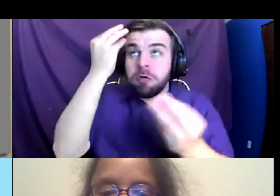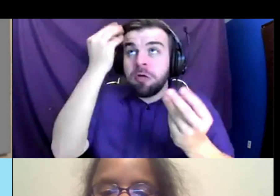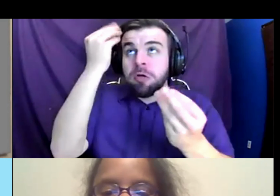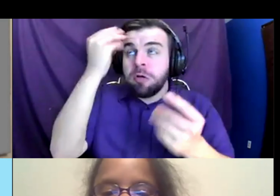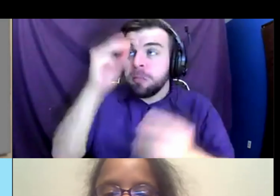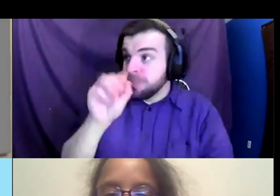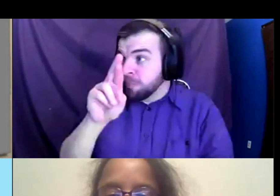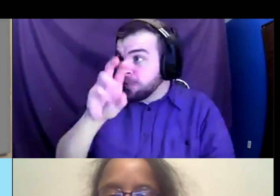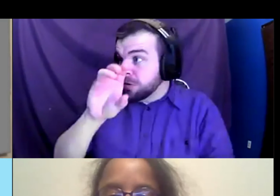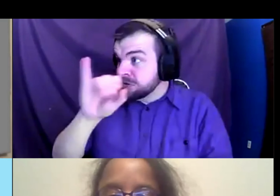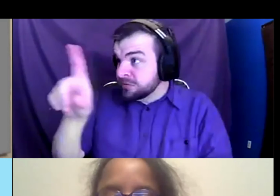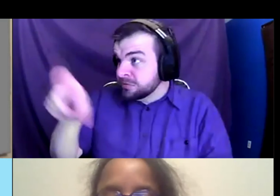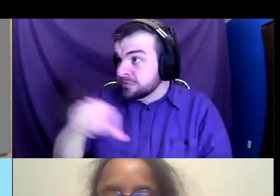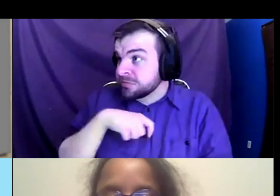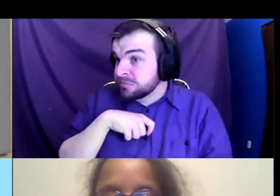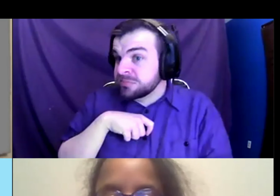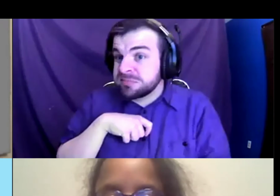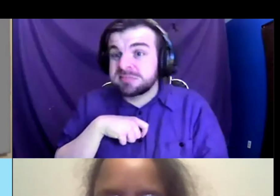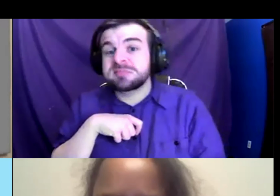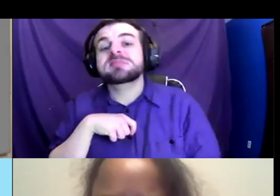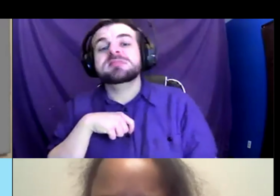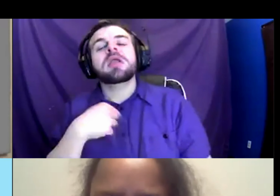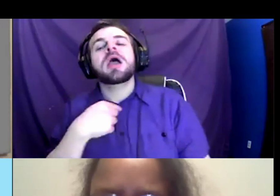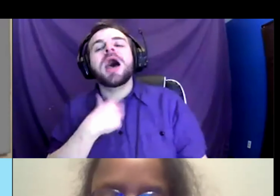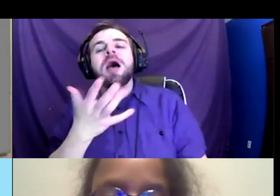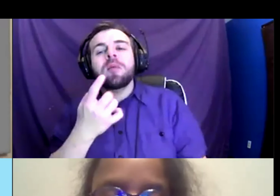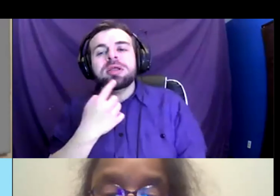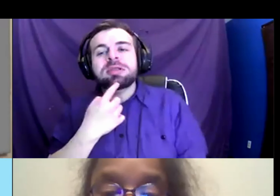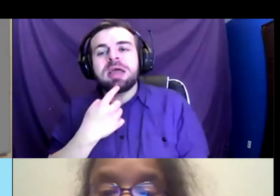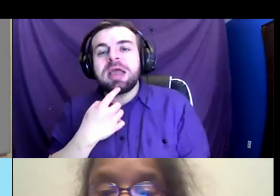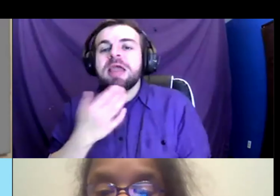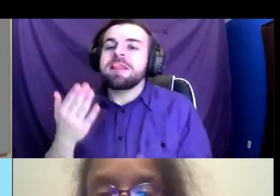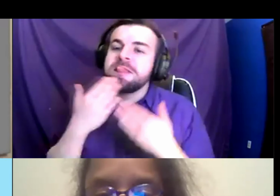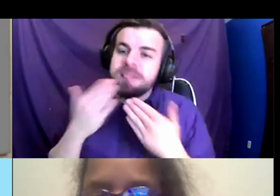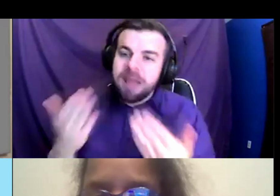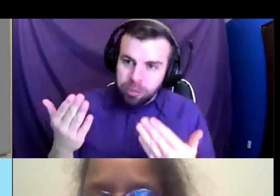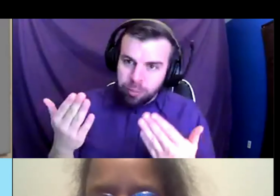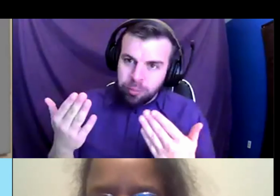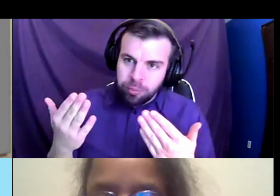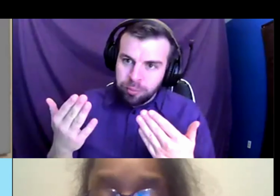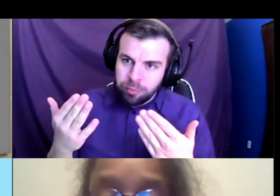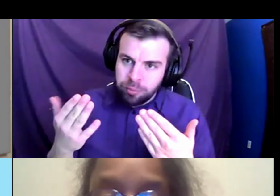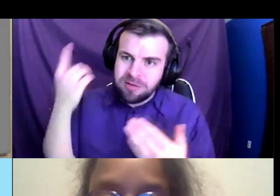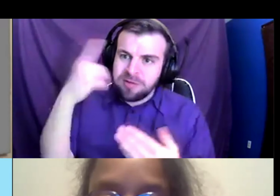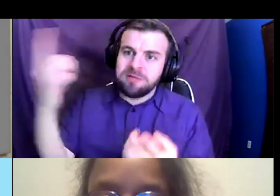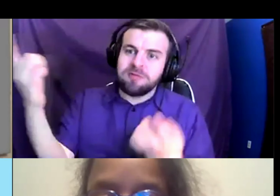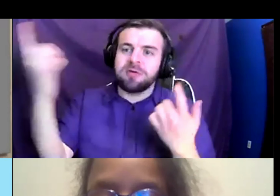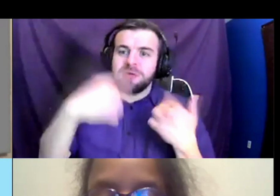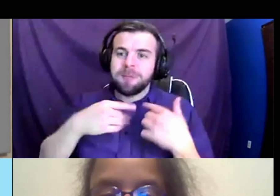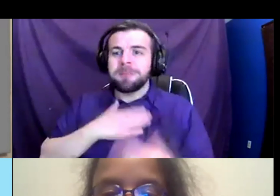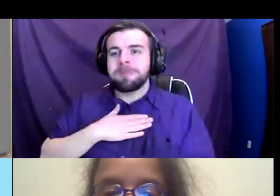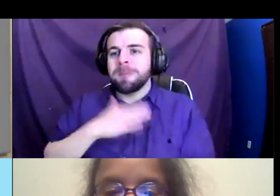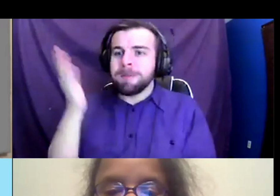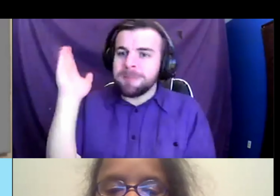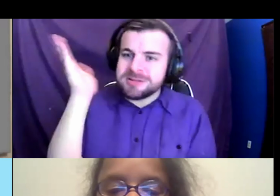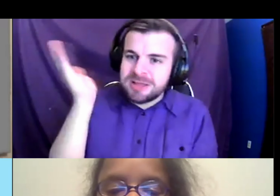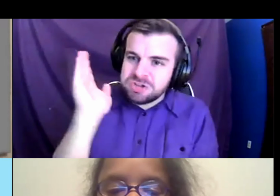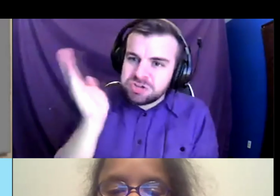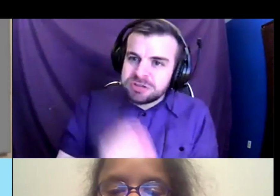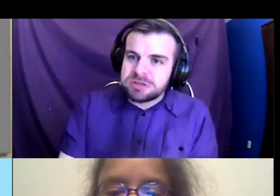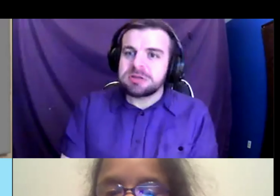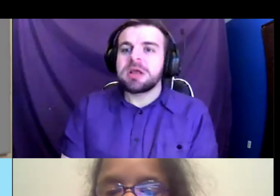I want to say thank you for coming to my presentation. I hope you